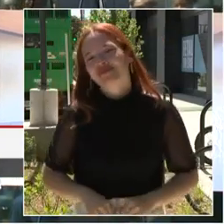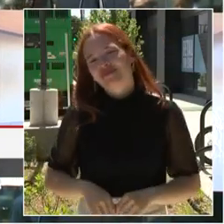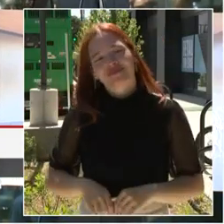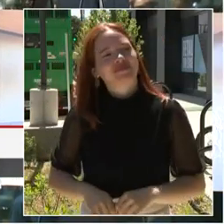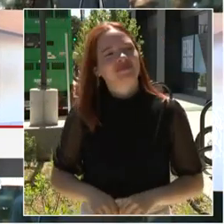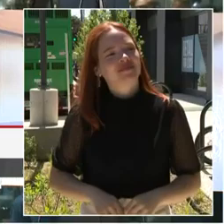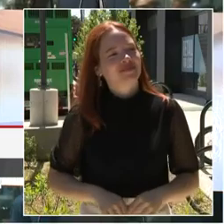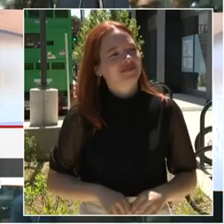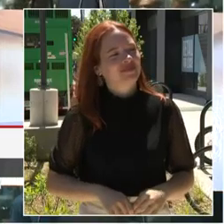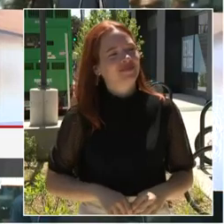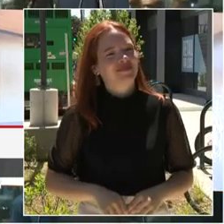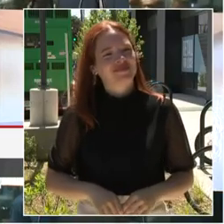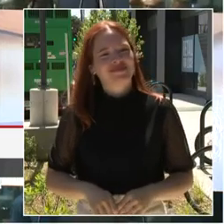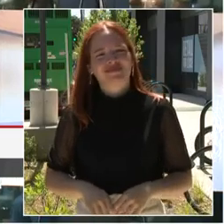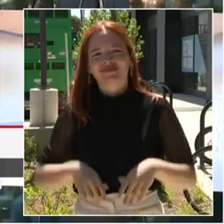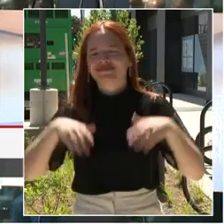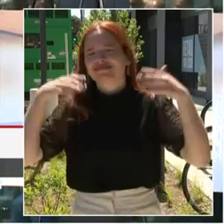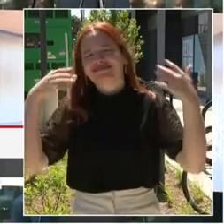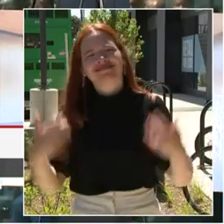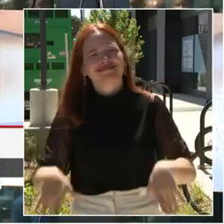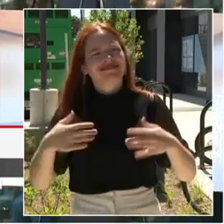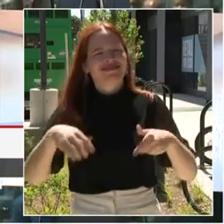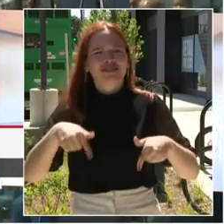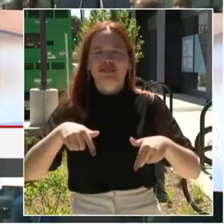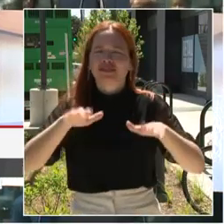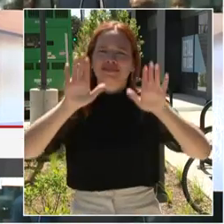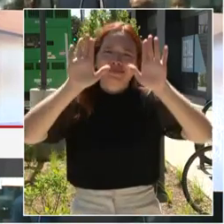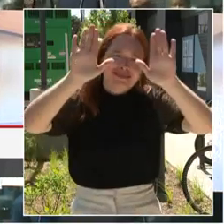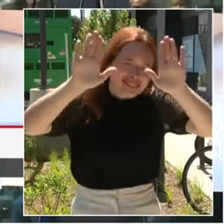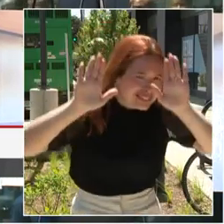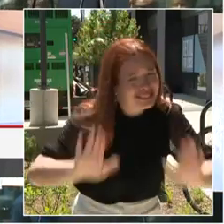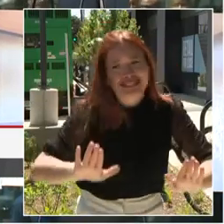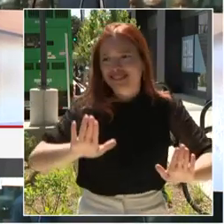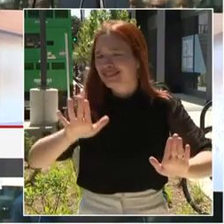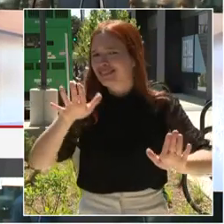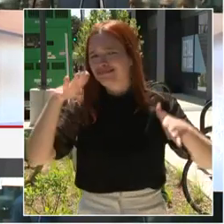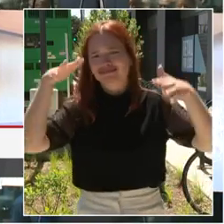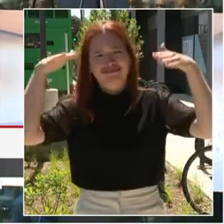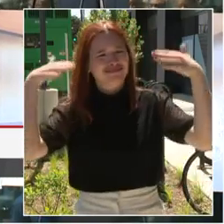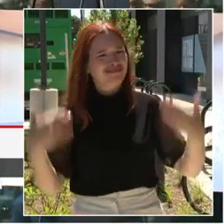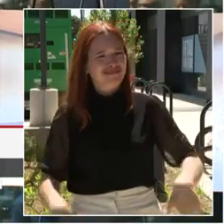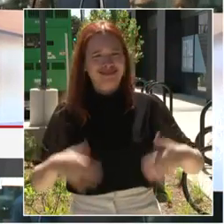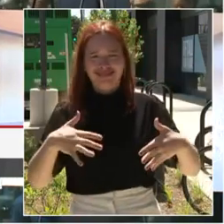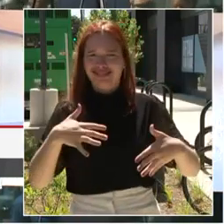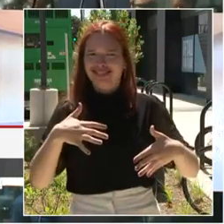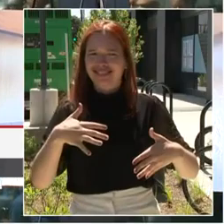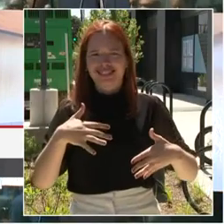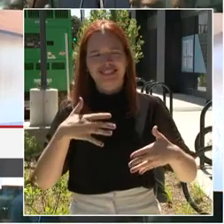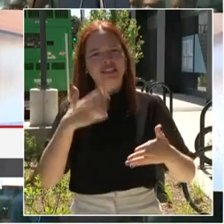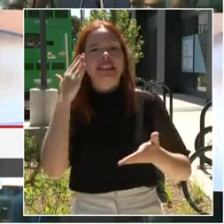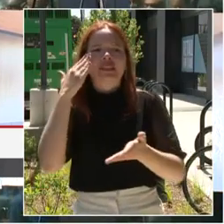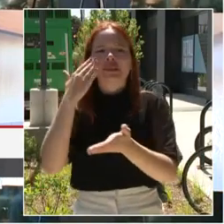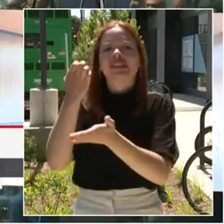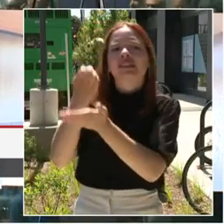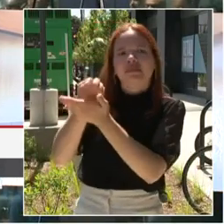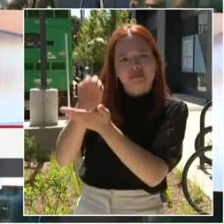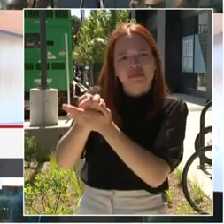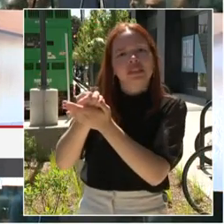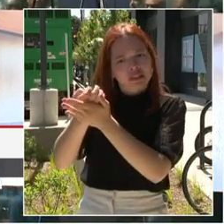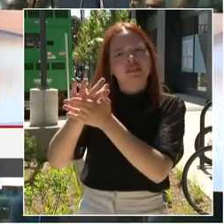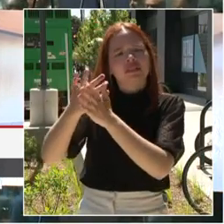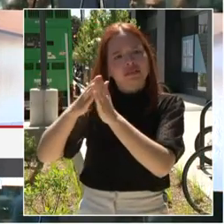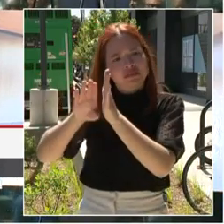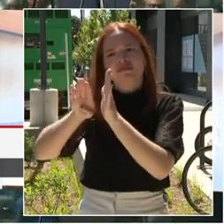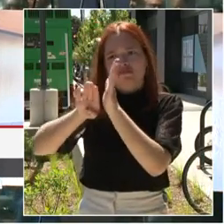This is truly monumental. We know the power of economic development and how it can help to transform and uplift